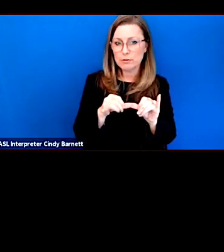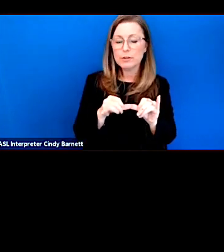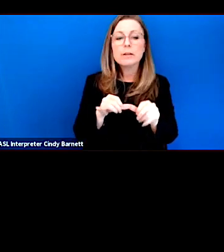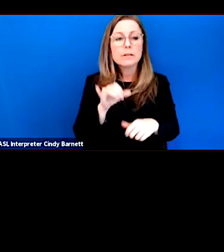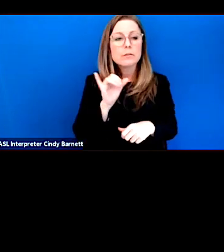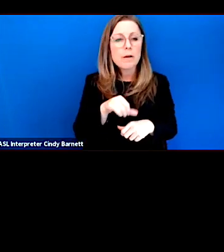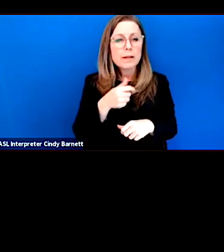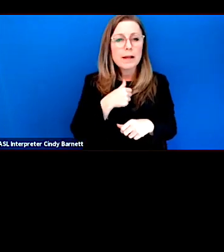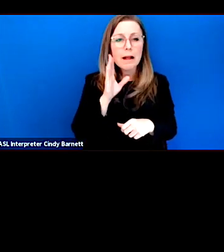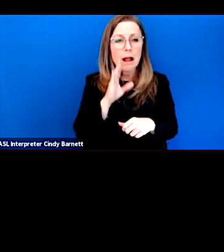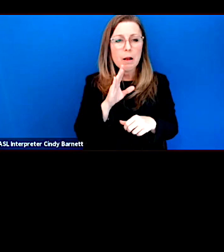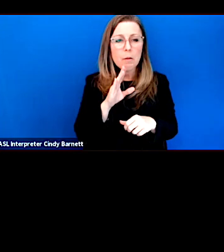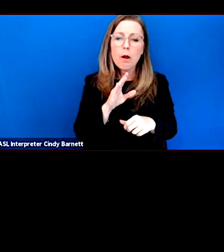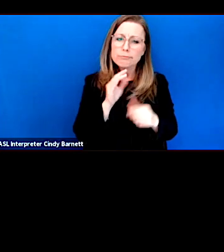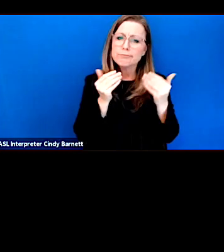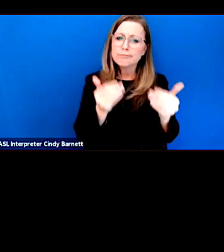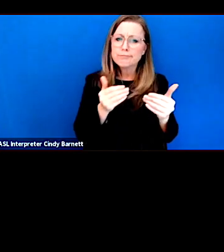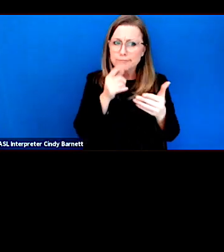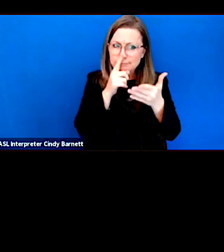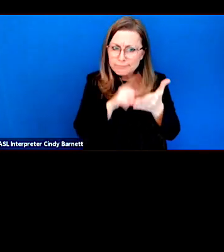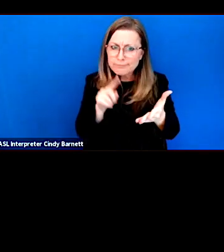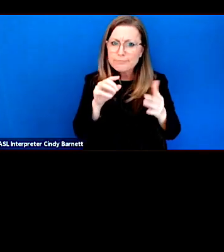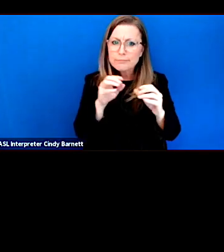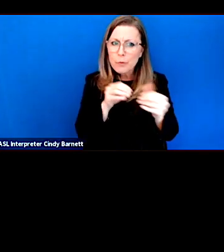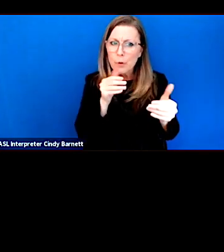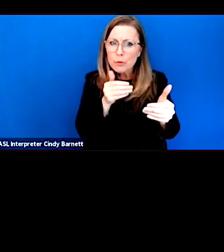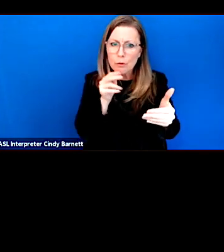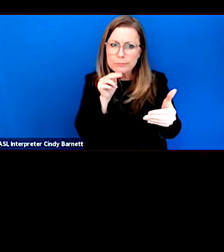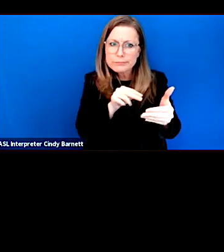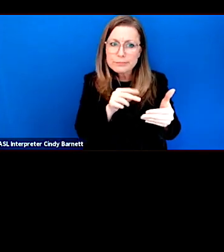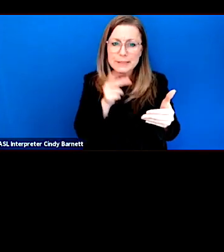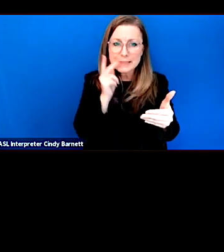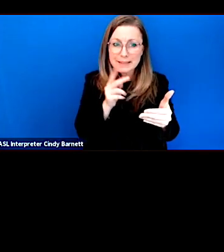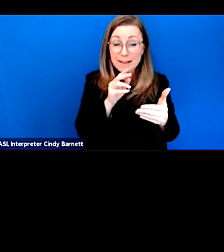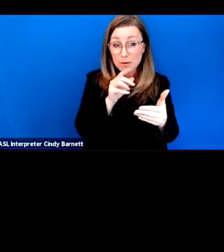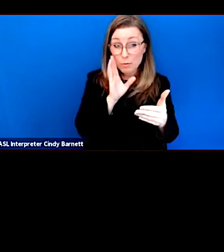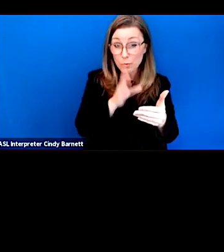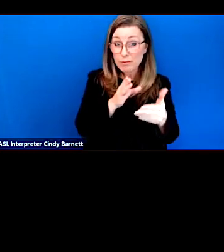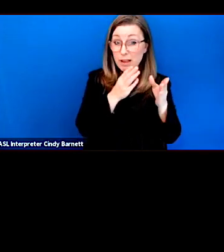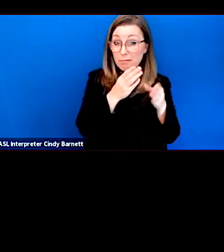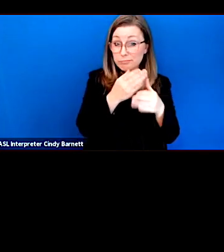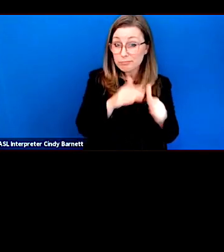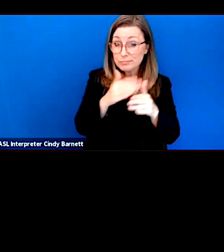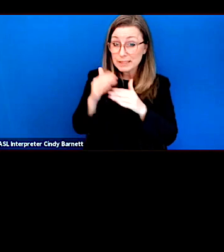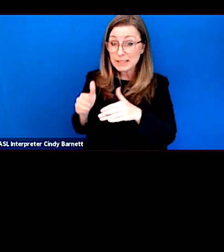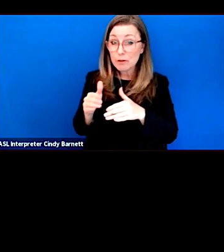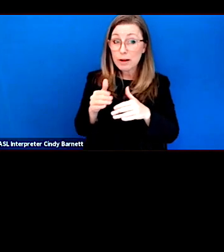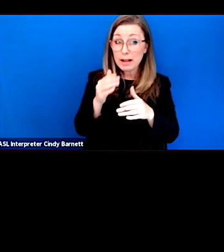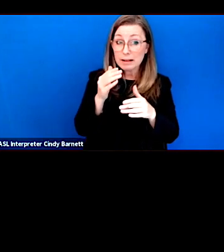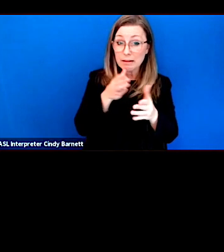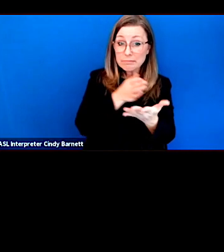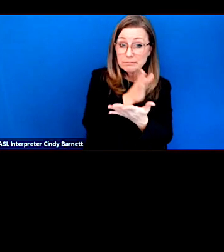whether or not it disaggregates data by discipline. So that would be interesting for me to look at for filter 1. But if we go